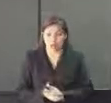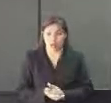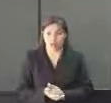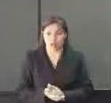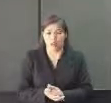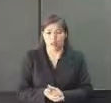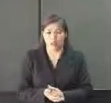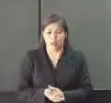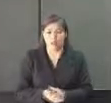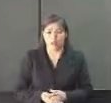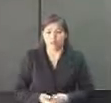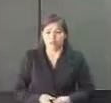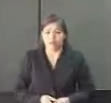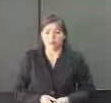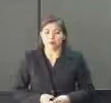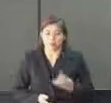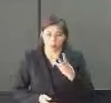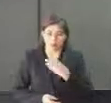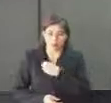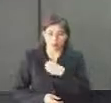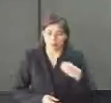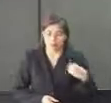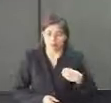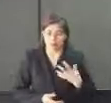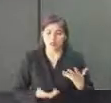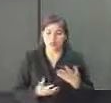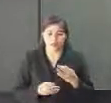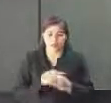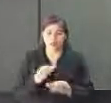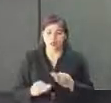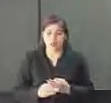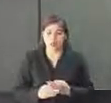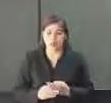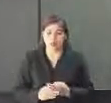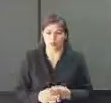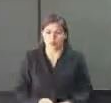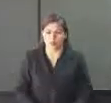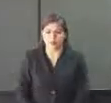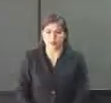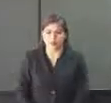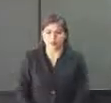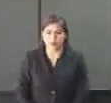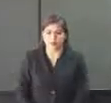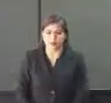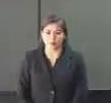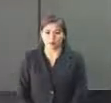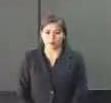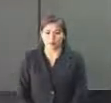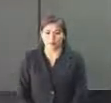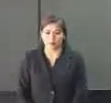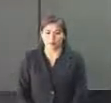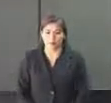executive, legislative, and judicial branches that are committed with this, all